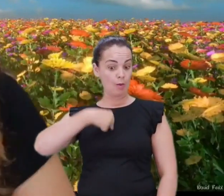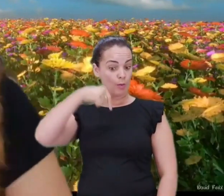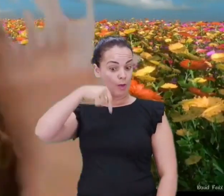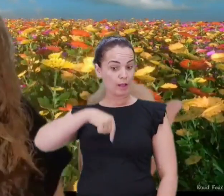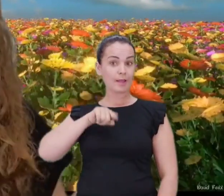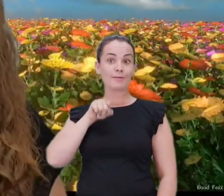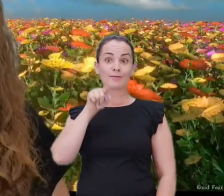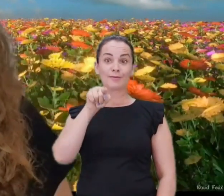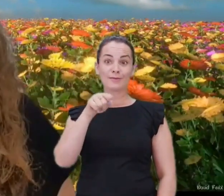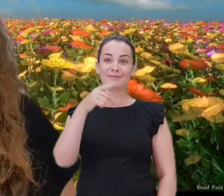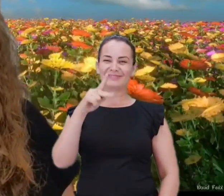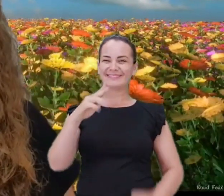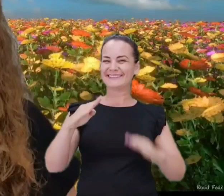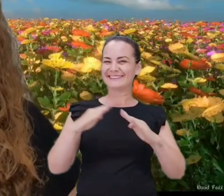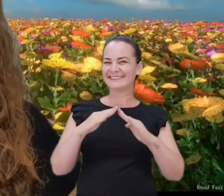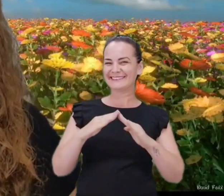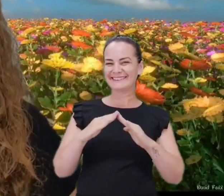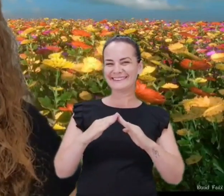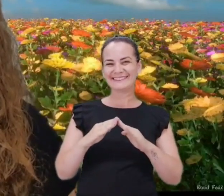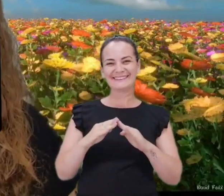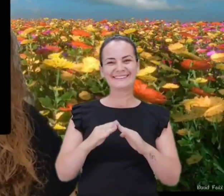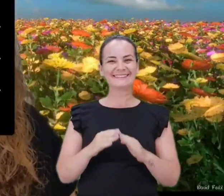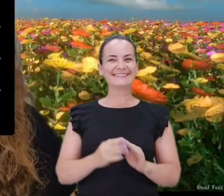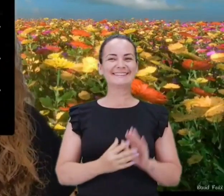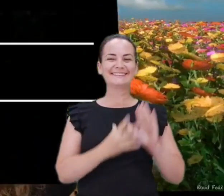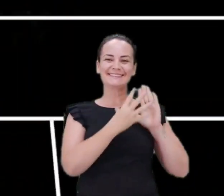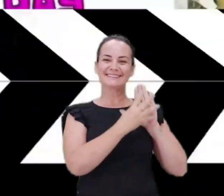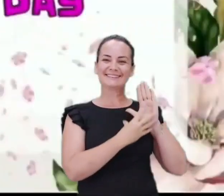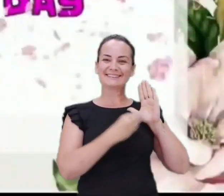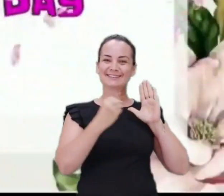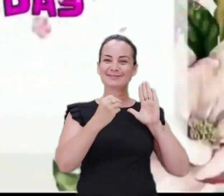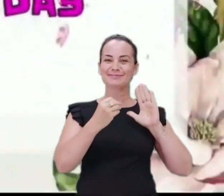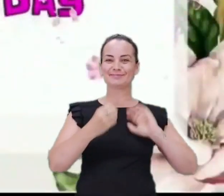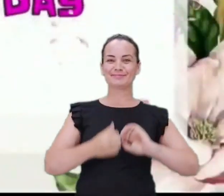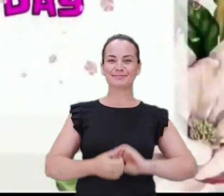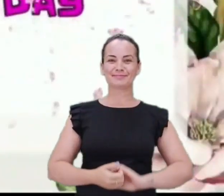daí. Let's sing again!